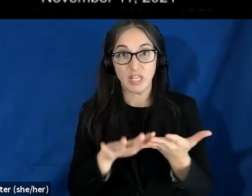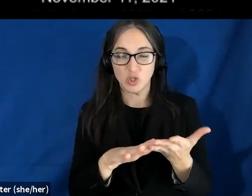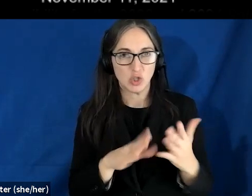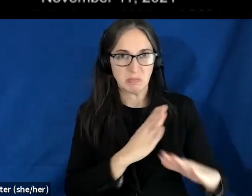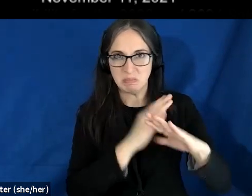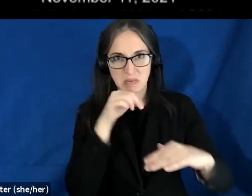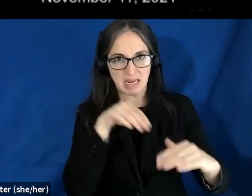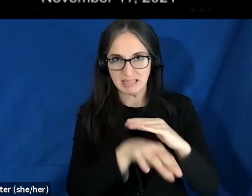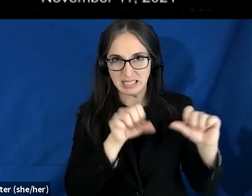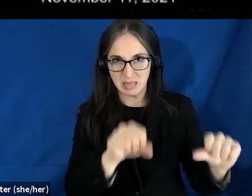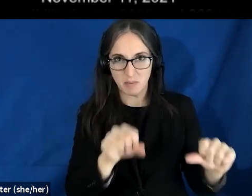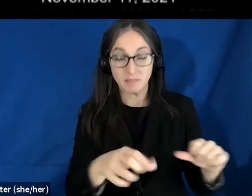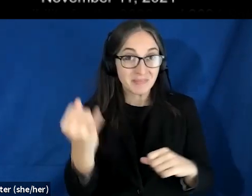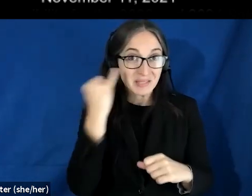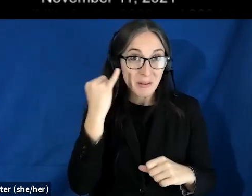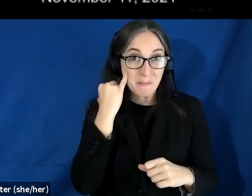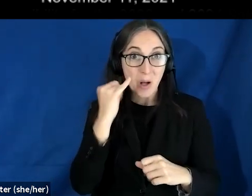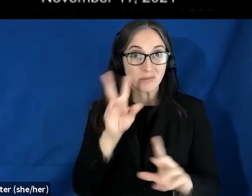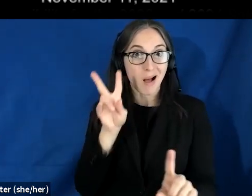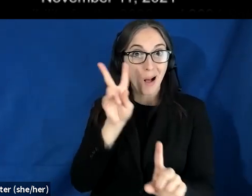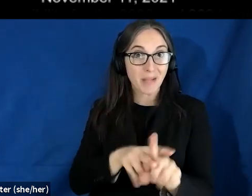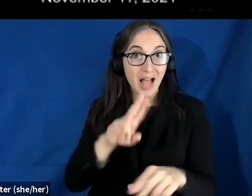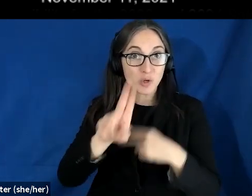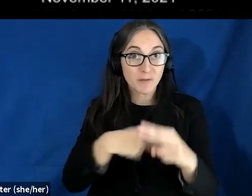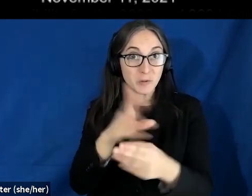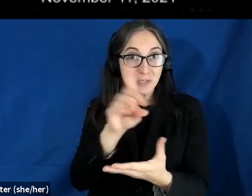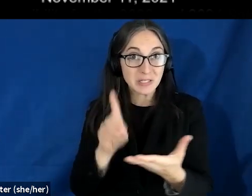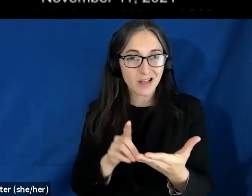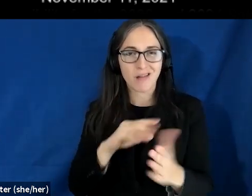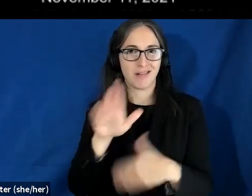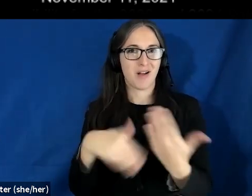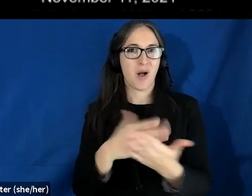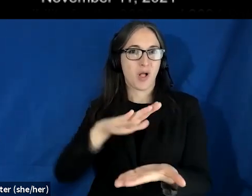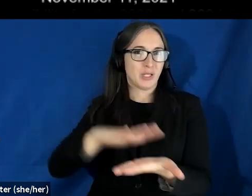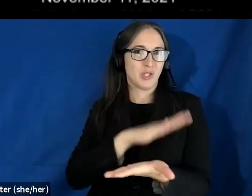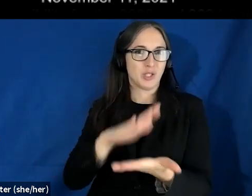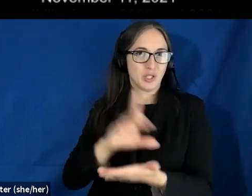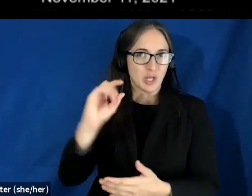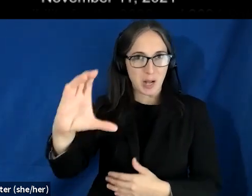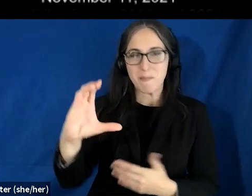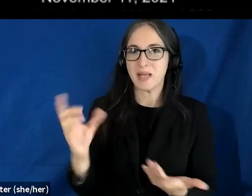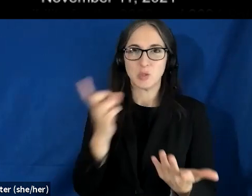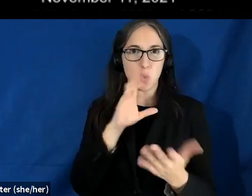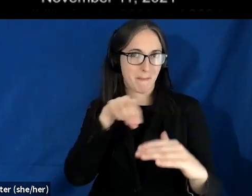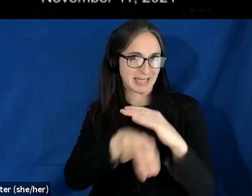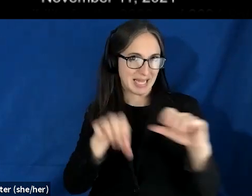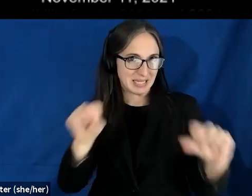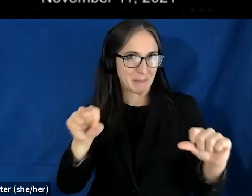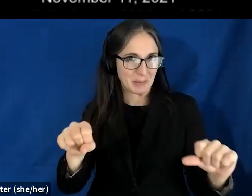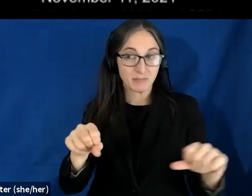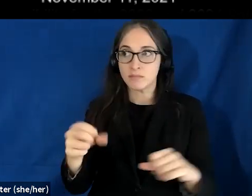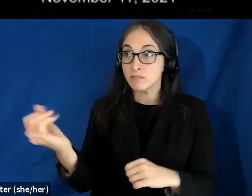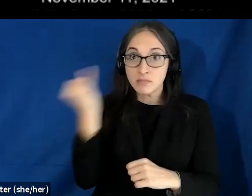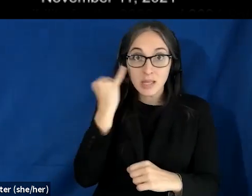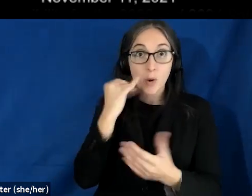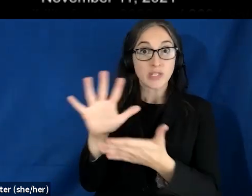all those documents would be designed accessibly and a person wouldn't need an accommodation. Captioning videos. If we captioned all our